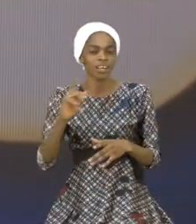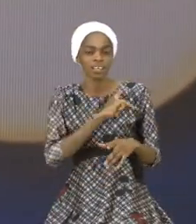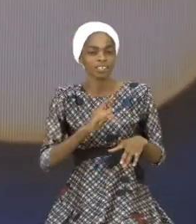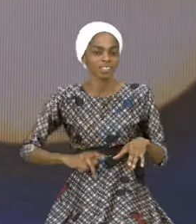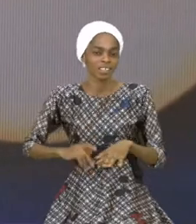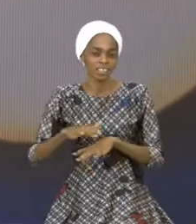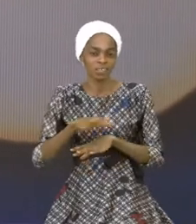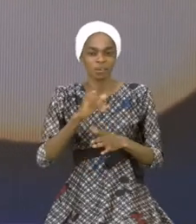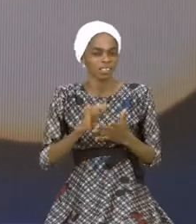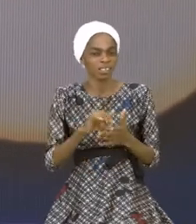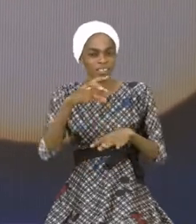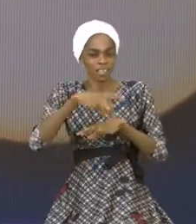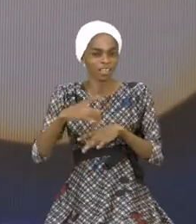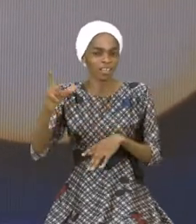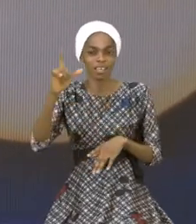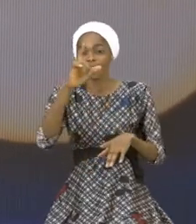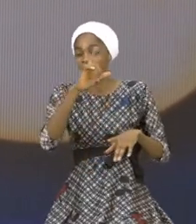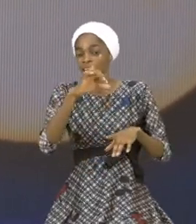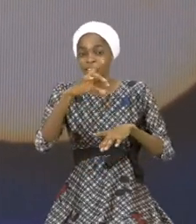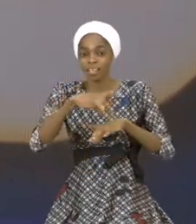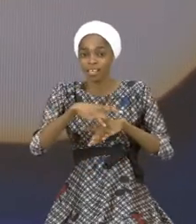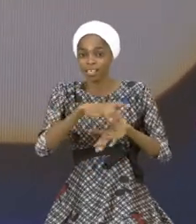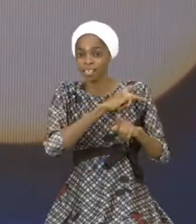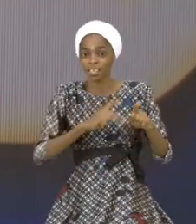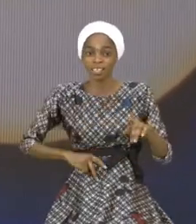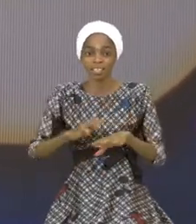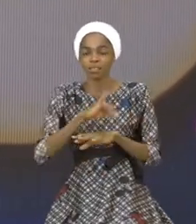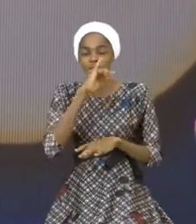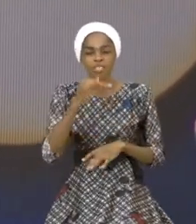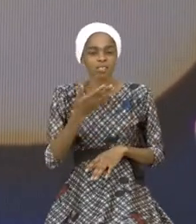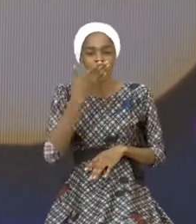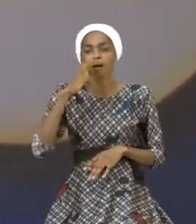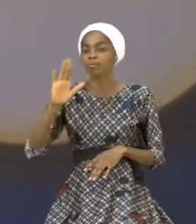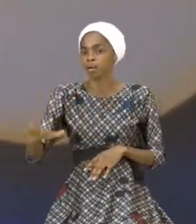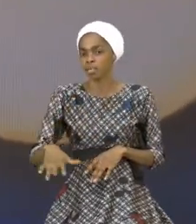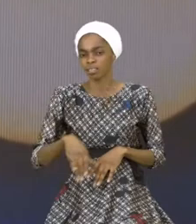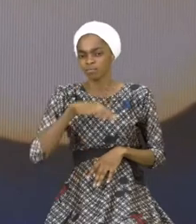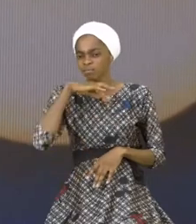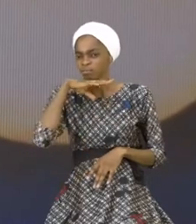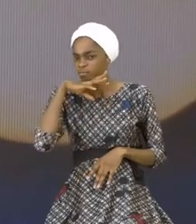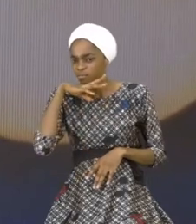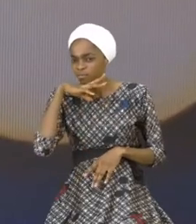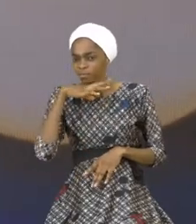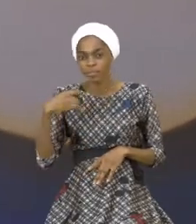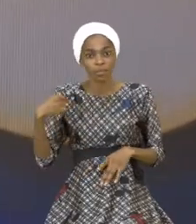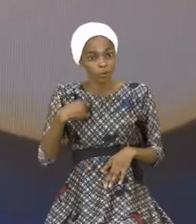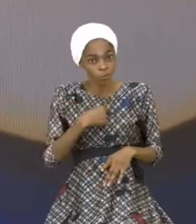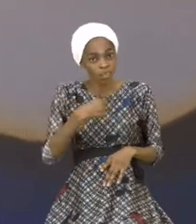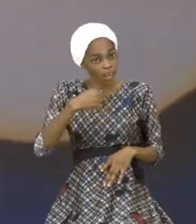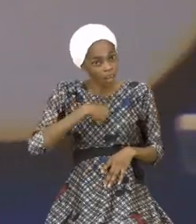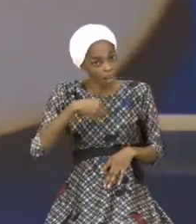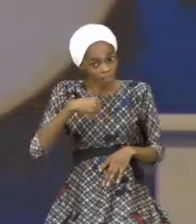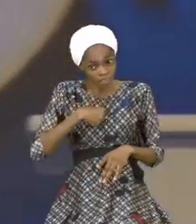is corrupt, is sinful, is bad, is evil. We